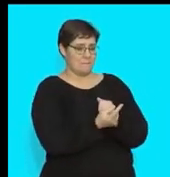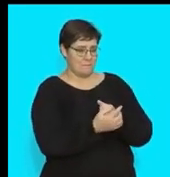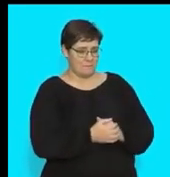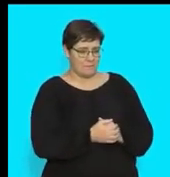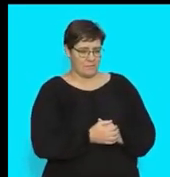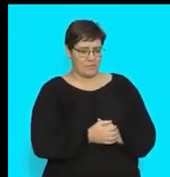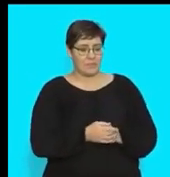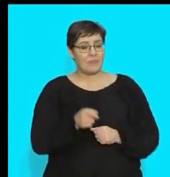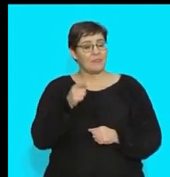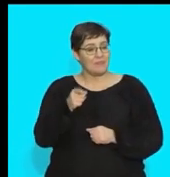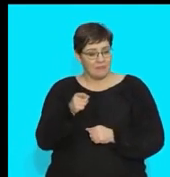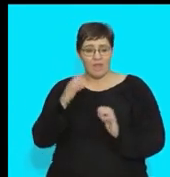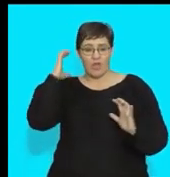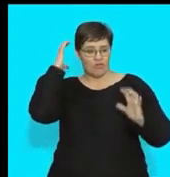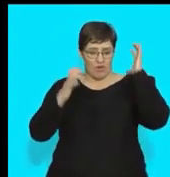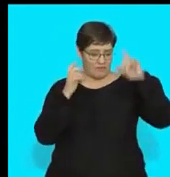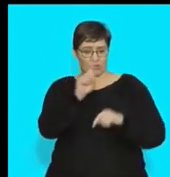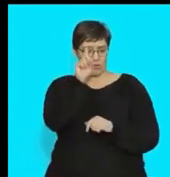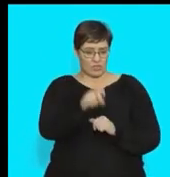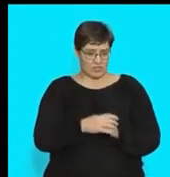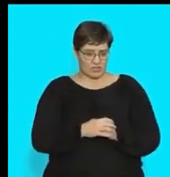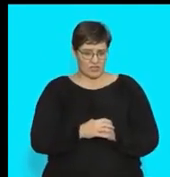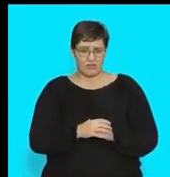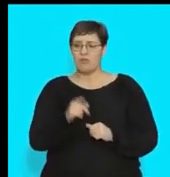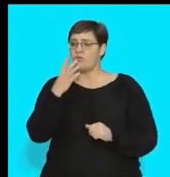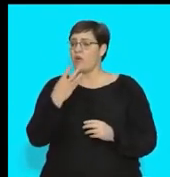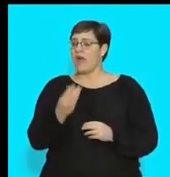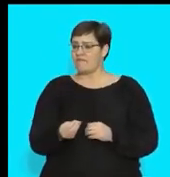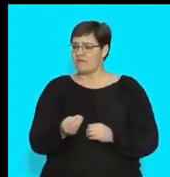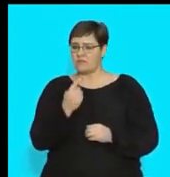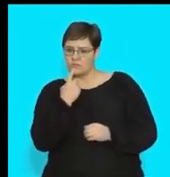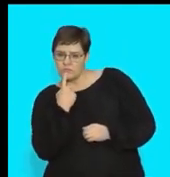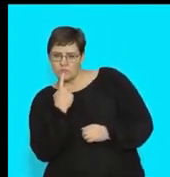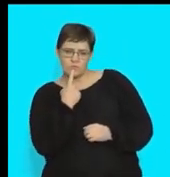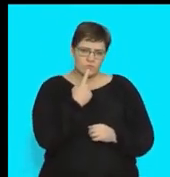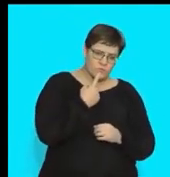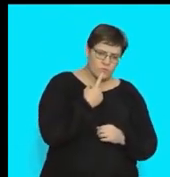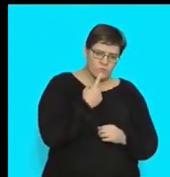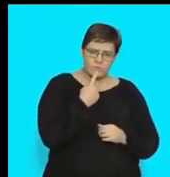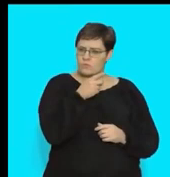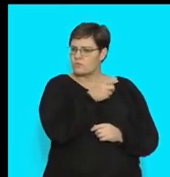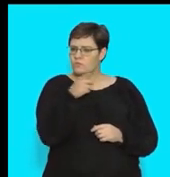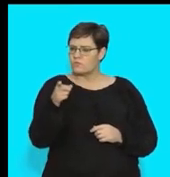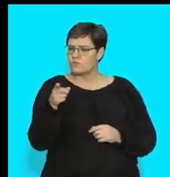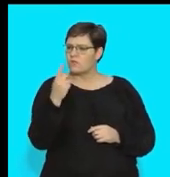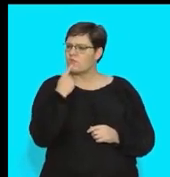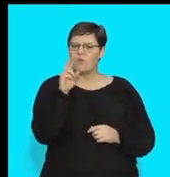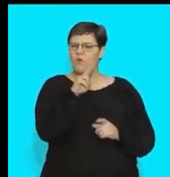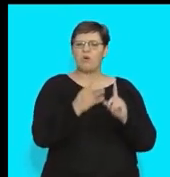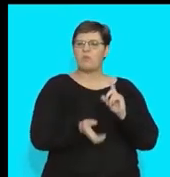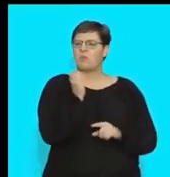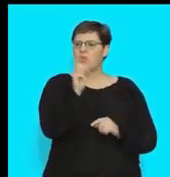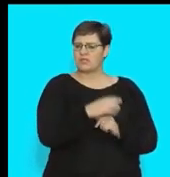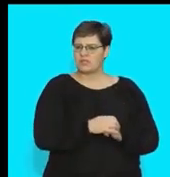get. Now, this is quite a confusing question because you have actually got to try and see, what am I